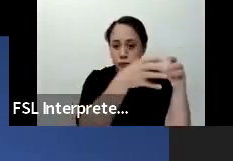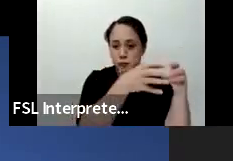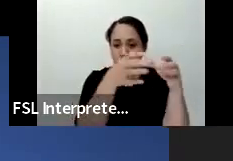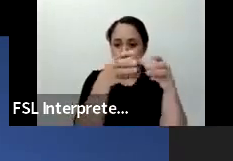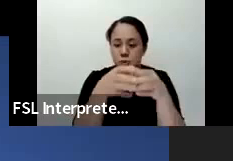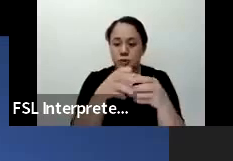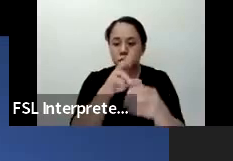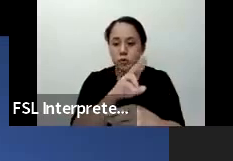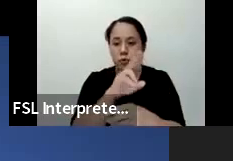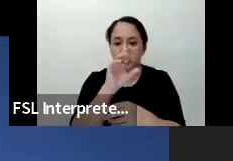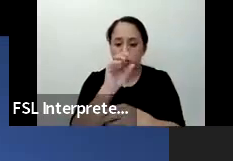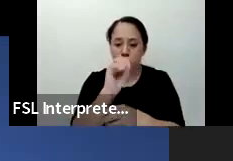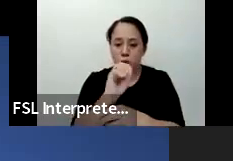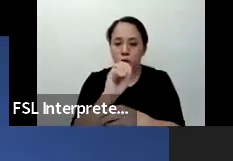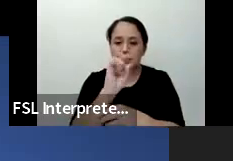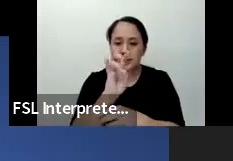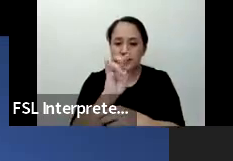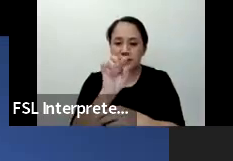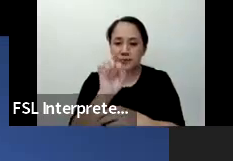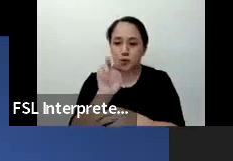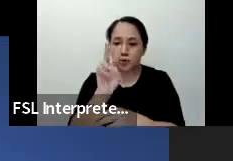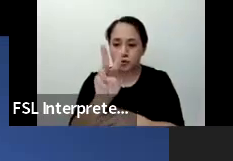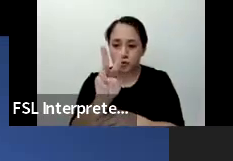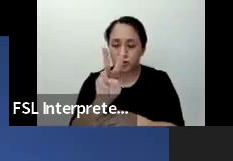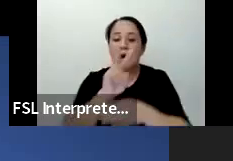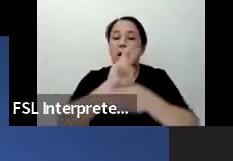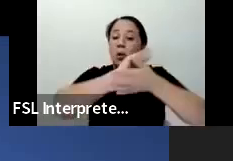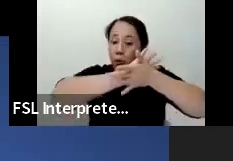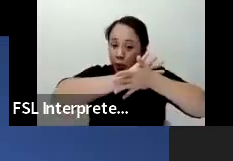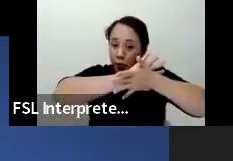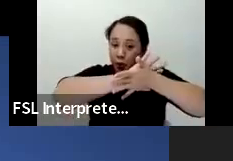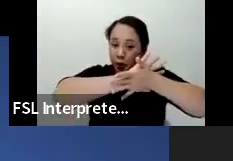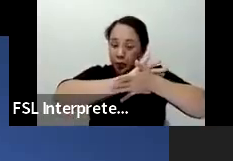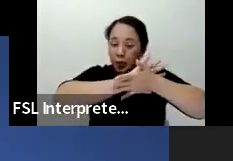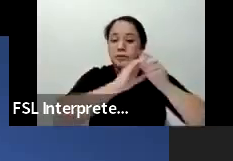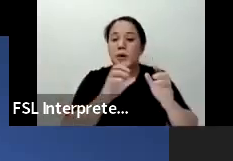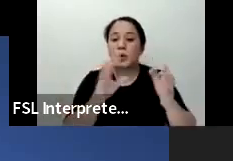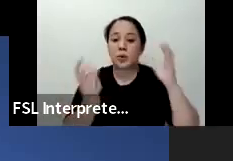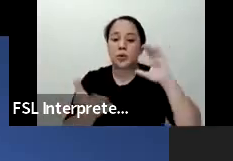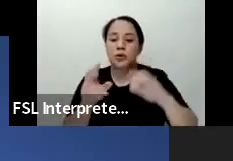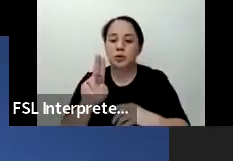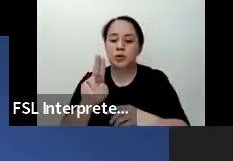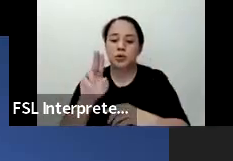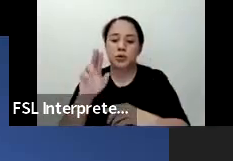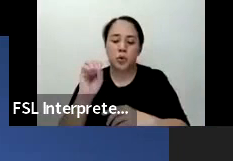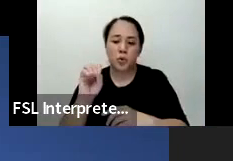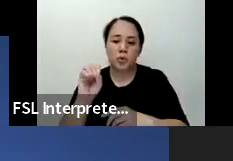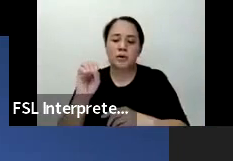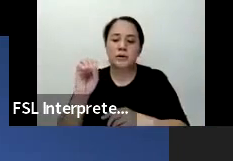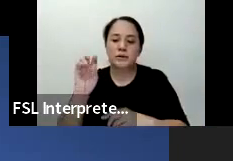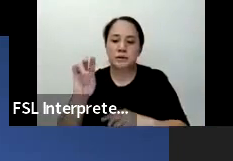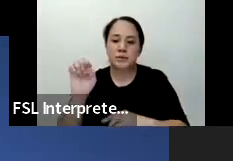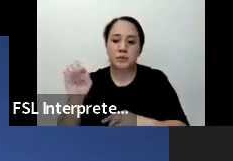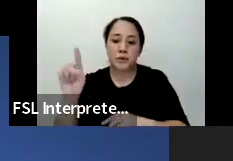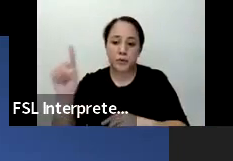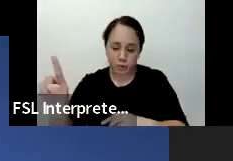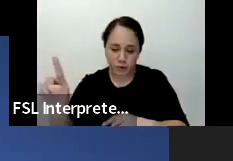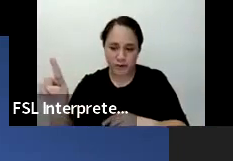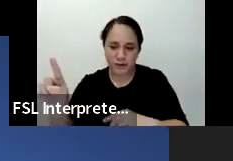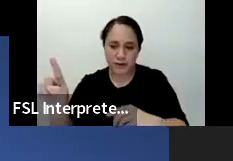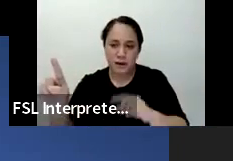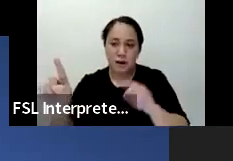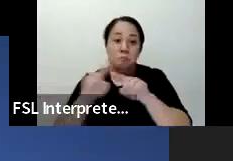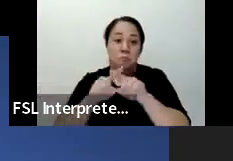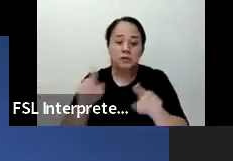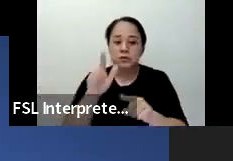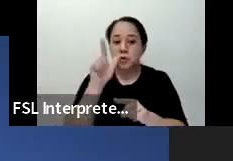UO 7.2, COVID-19 identified, compared to UO 7.1. But come